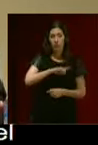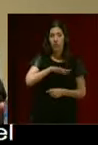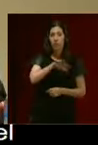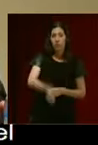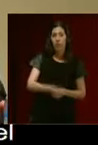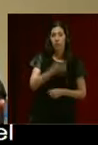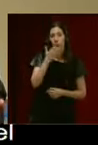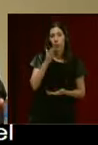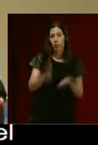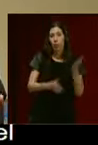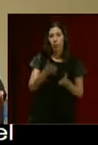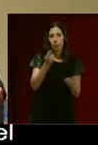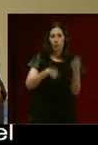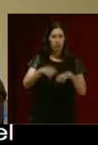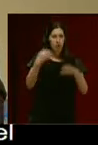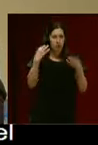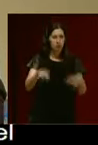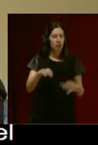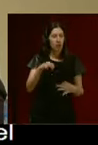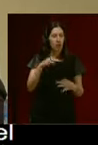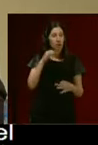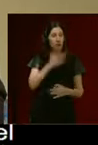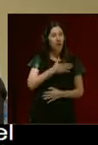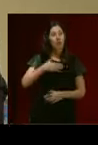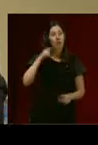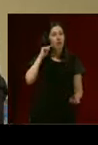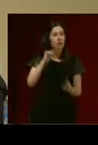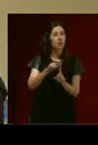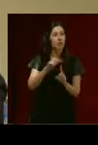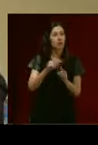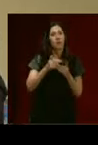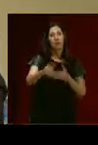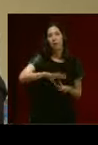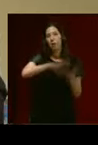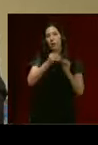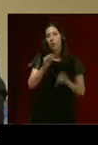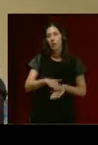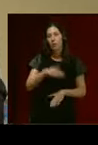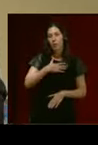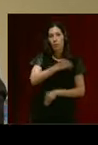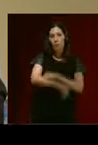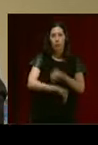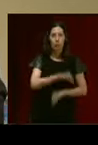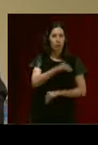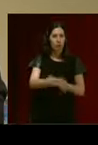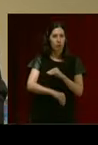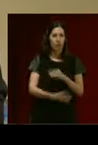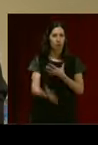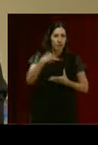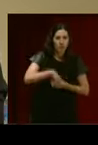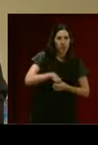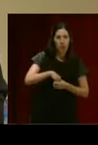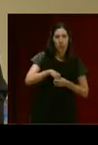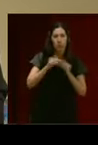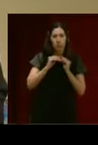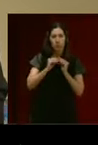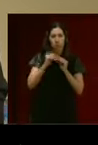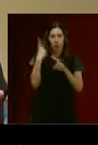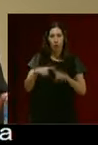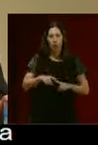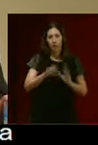can find in the market, we have purchased a commercial robot. Our goal is to adapt